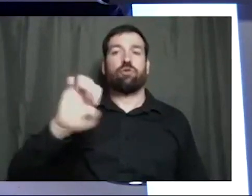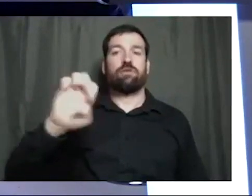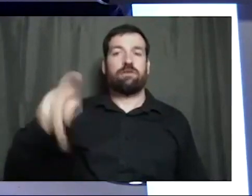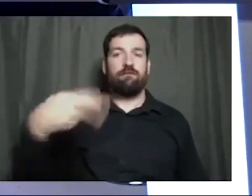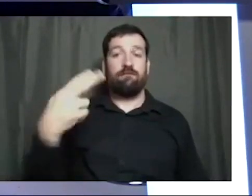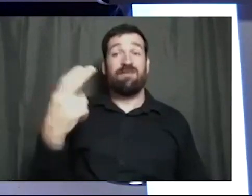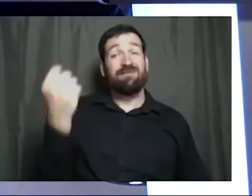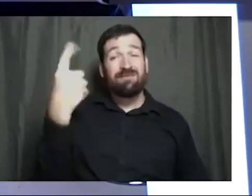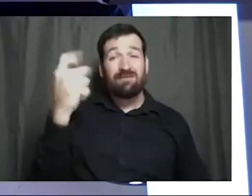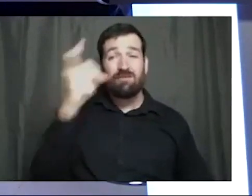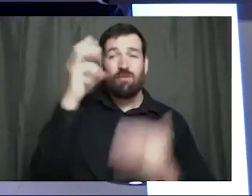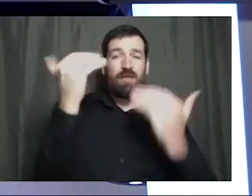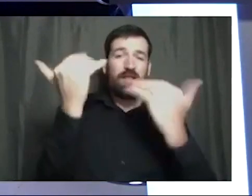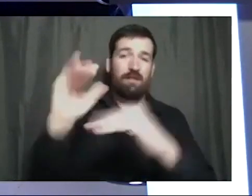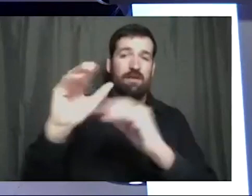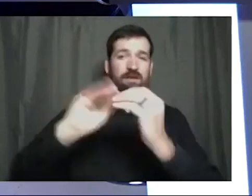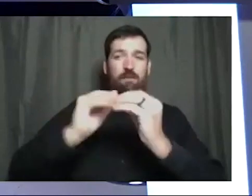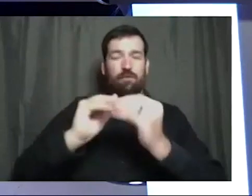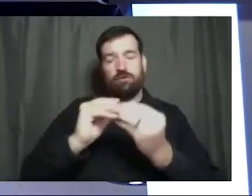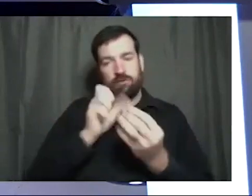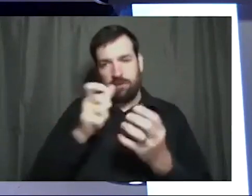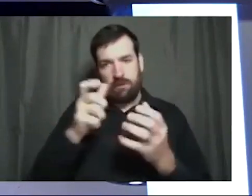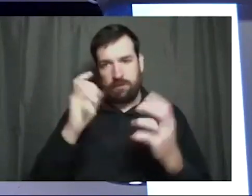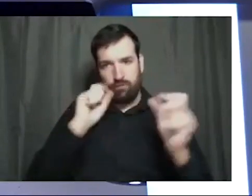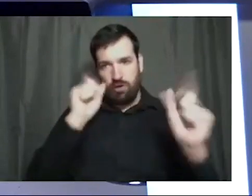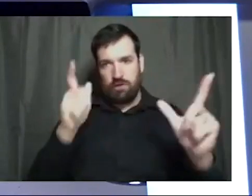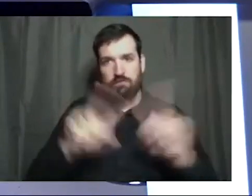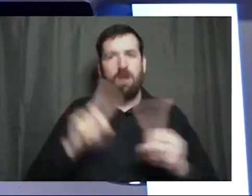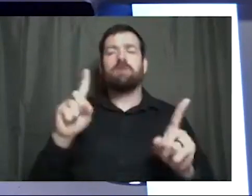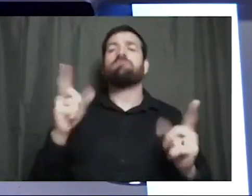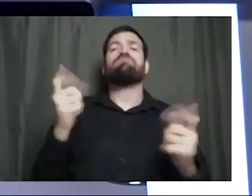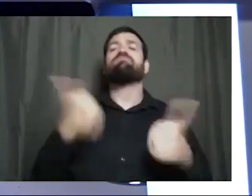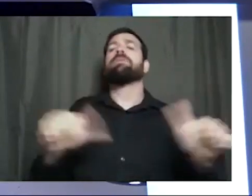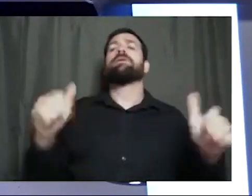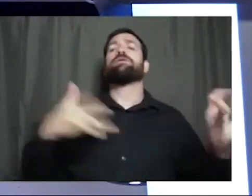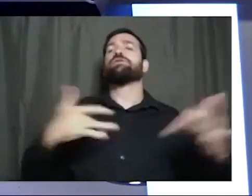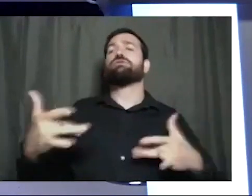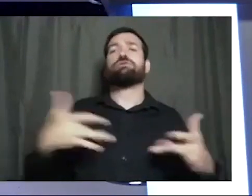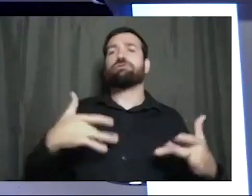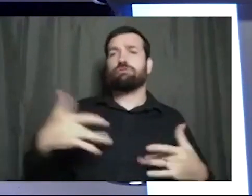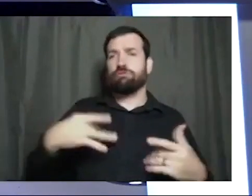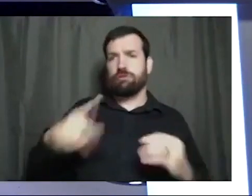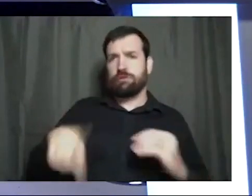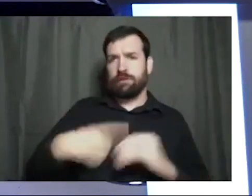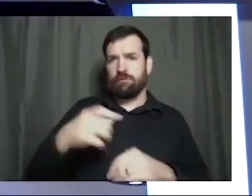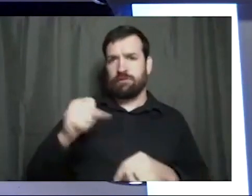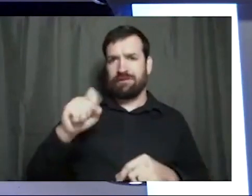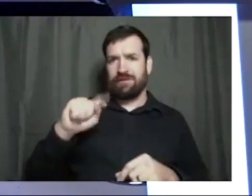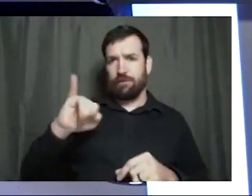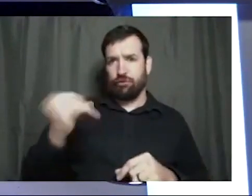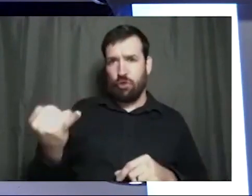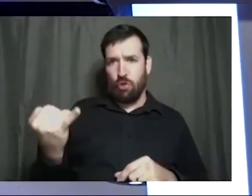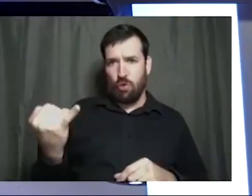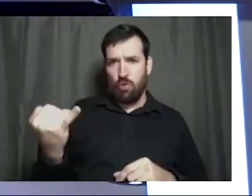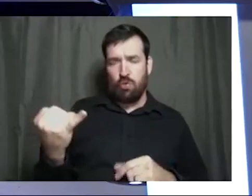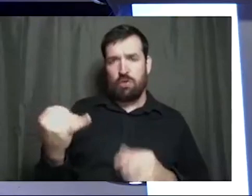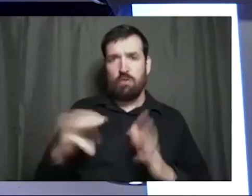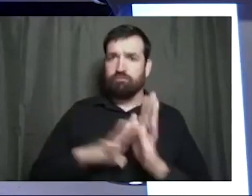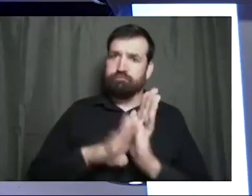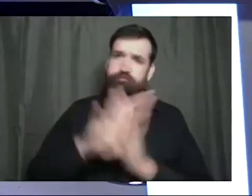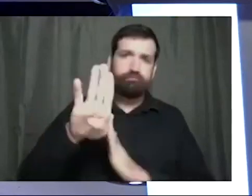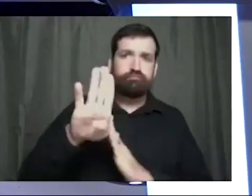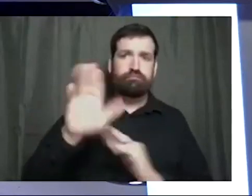capacity. No surprise there. But what worries you about St. Joe right now with the spike in cases that we're seeing all